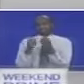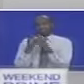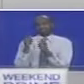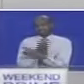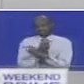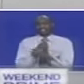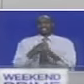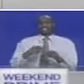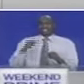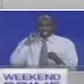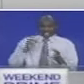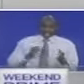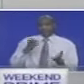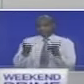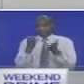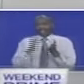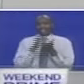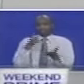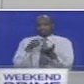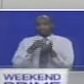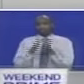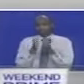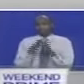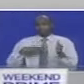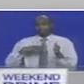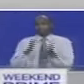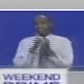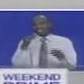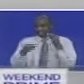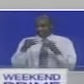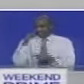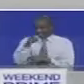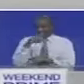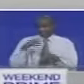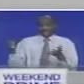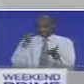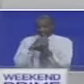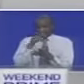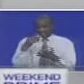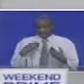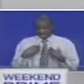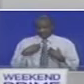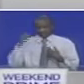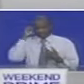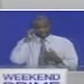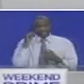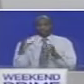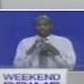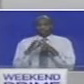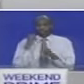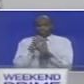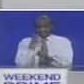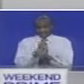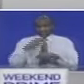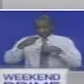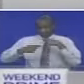gender balance, as well as inclusion of persons with disabilities. Although the appointments to boards of state corporations is set to be done